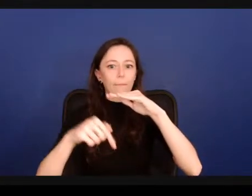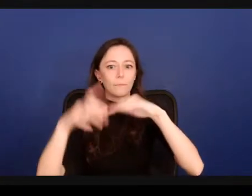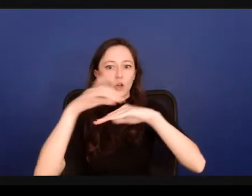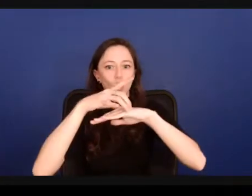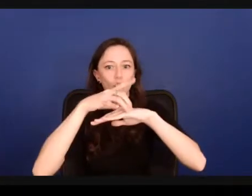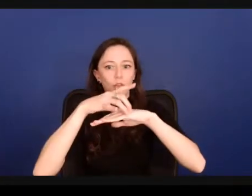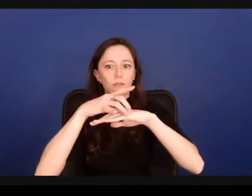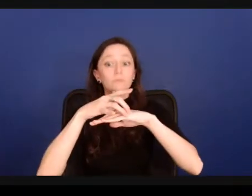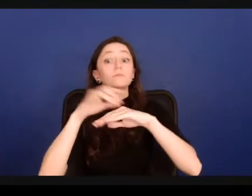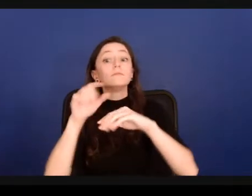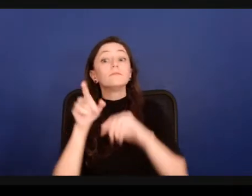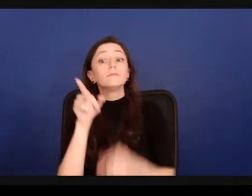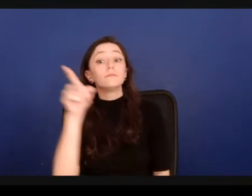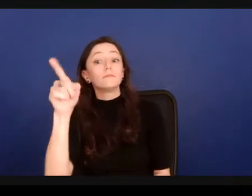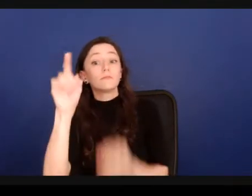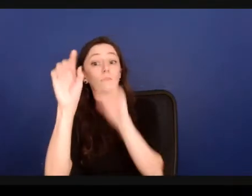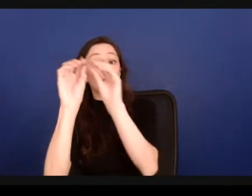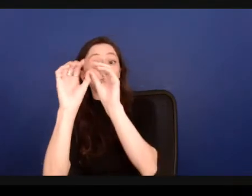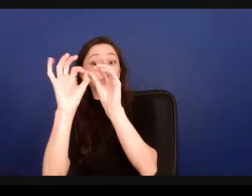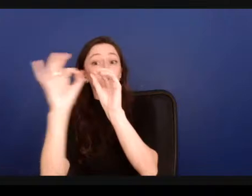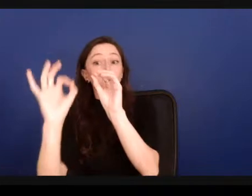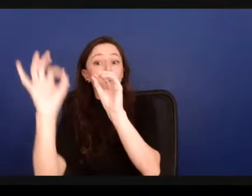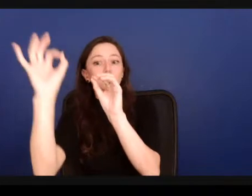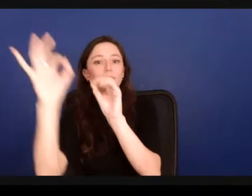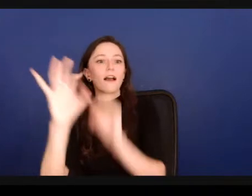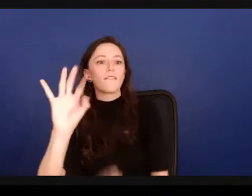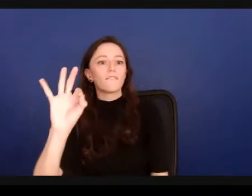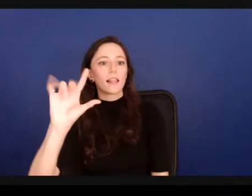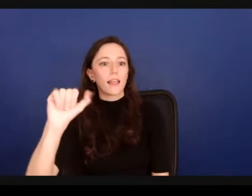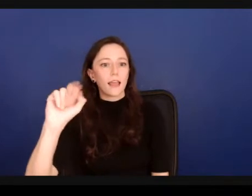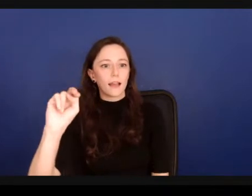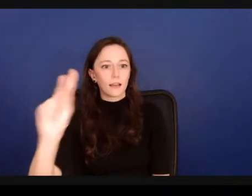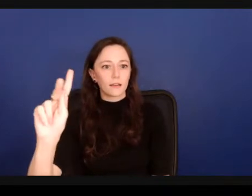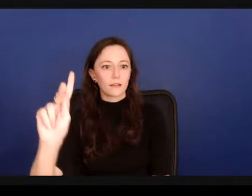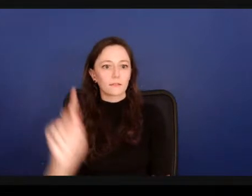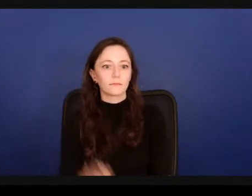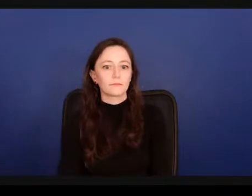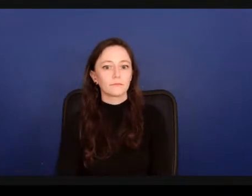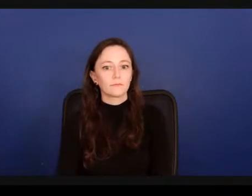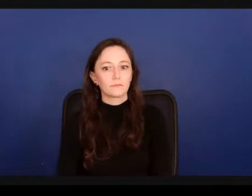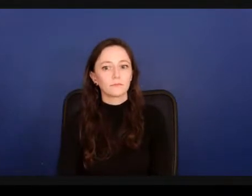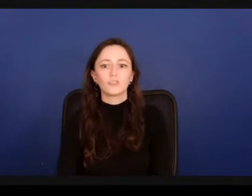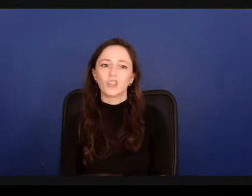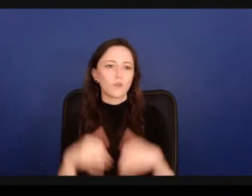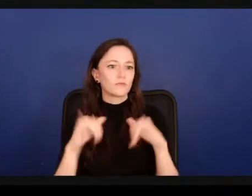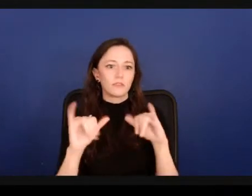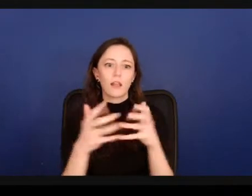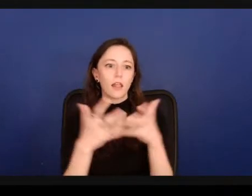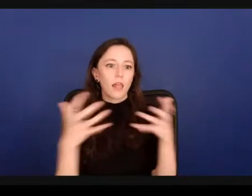that would be the flank, for example, right? So lots of stuff still active on the volcano here.